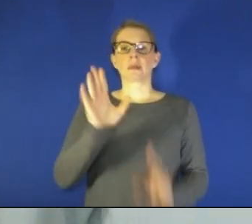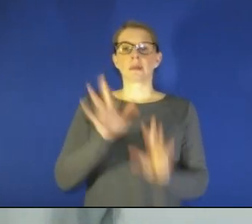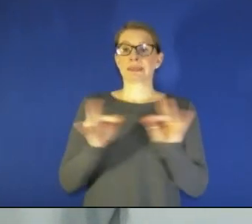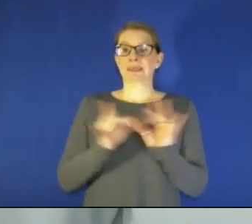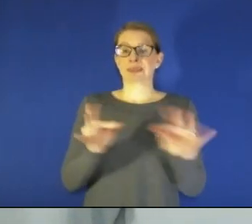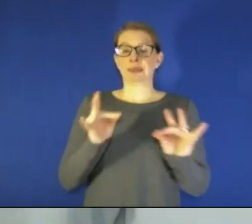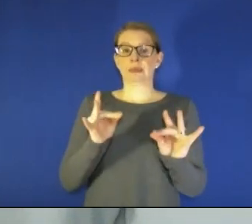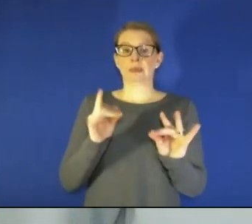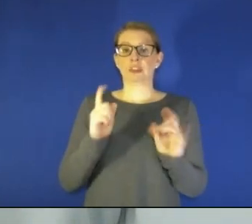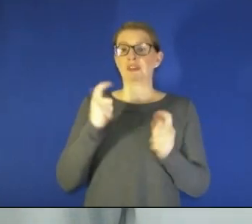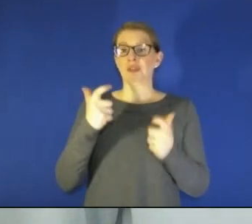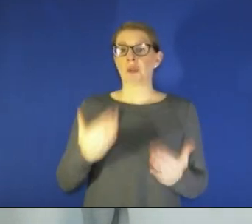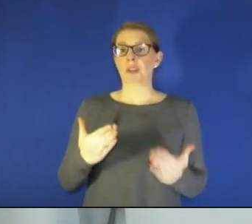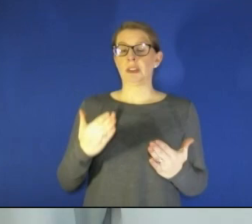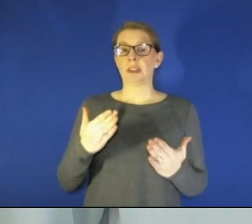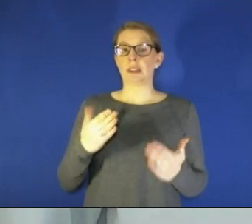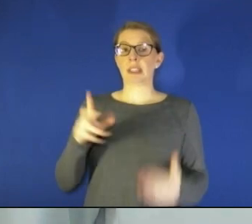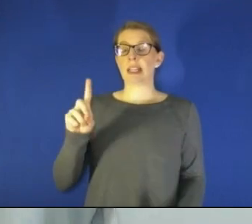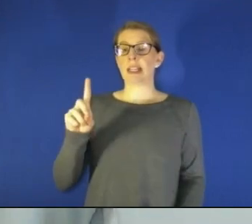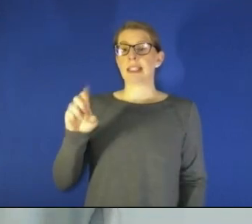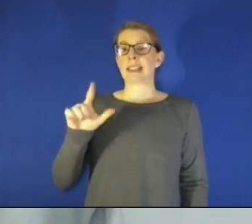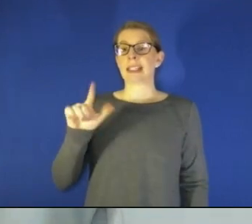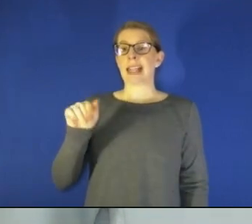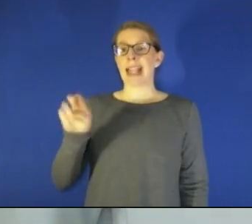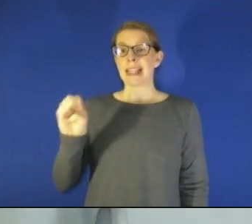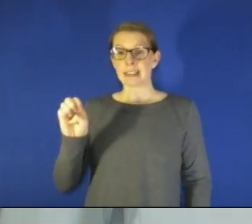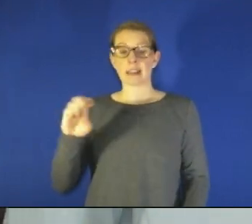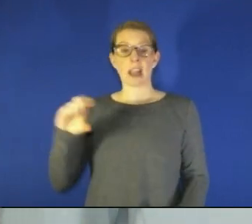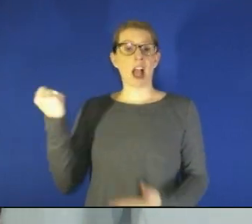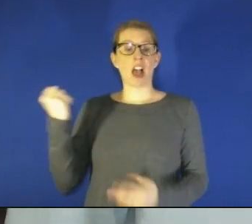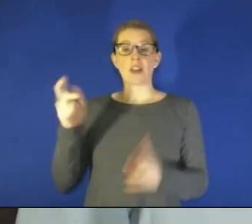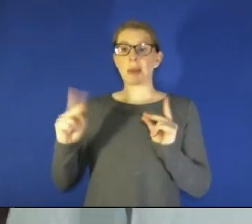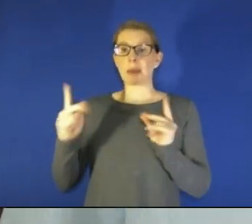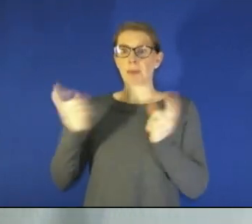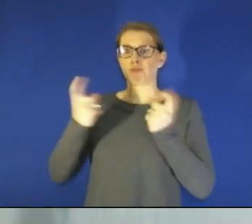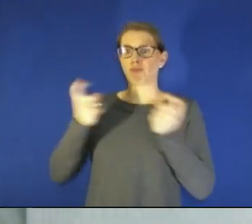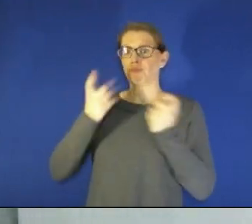viewers like Delane who are watching and other people who had such good questions today?